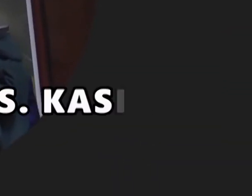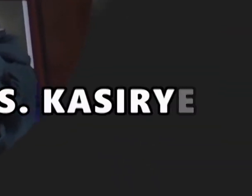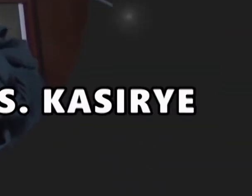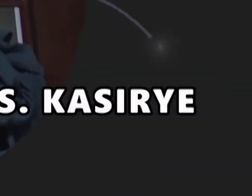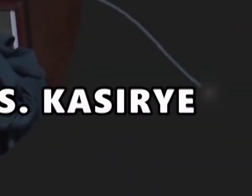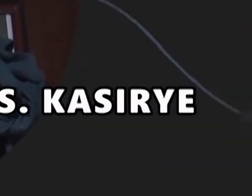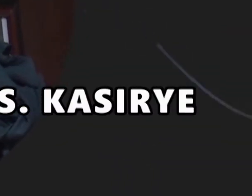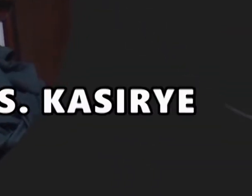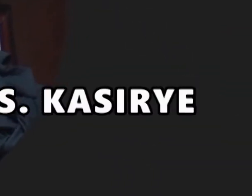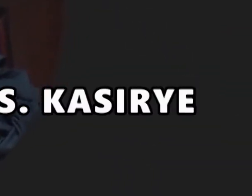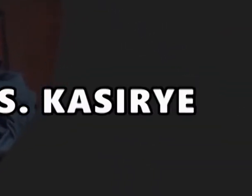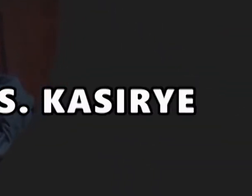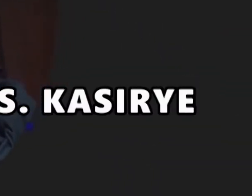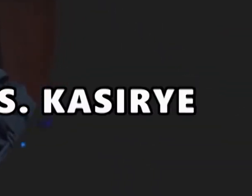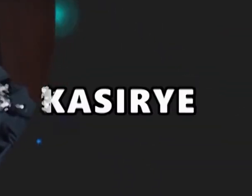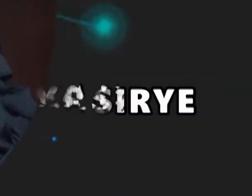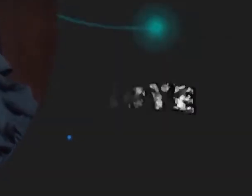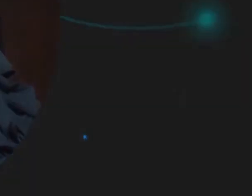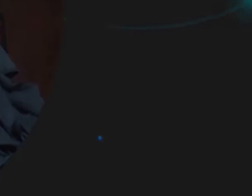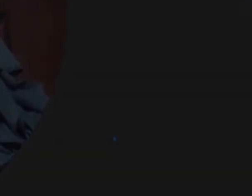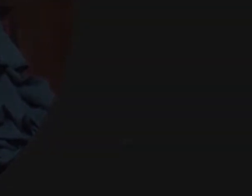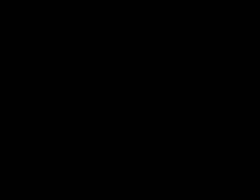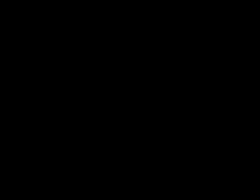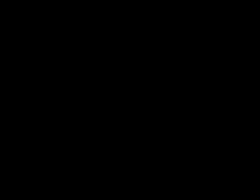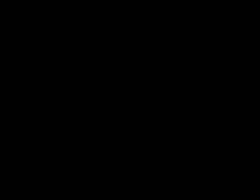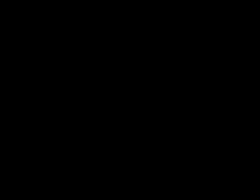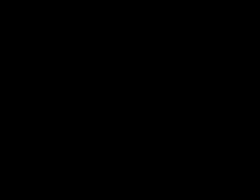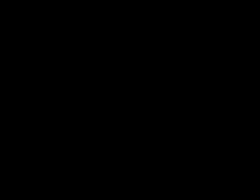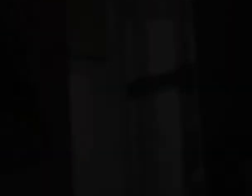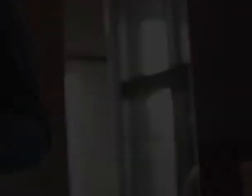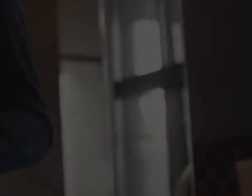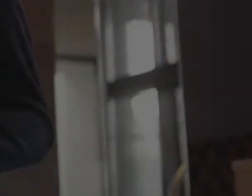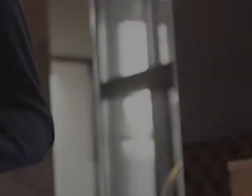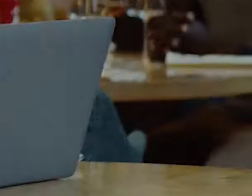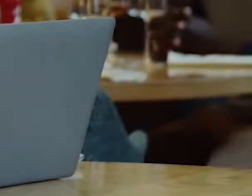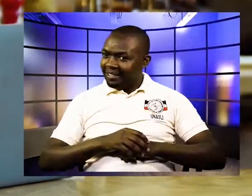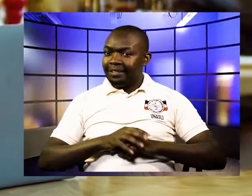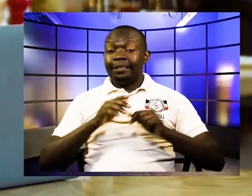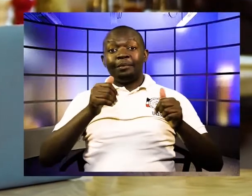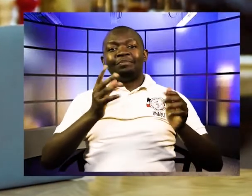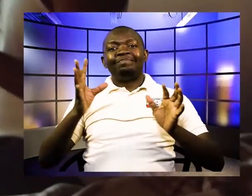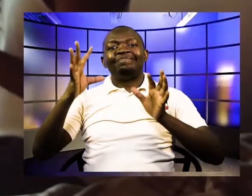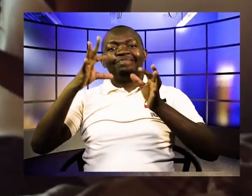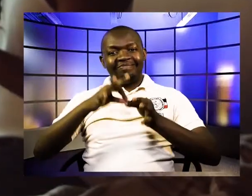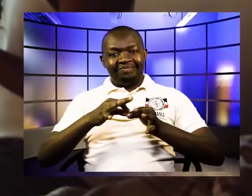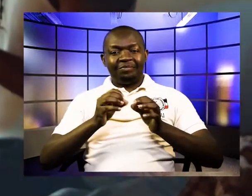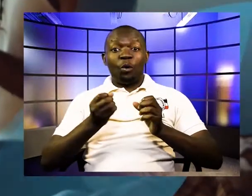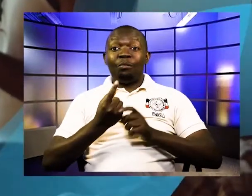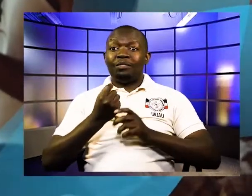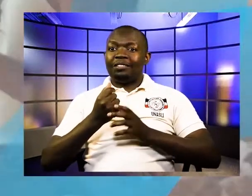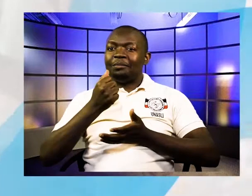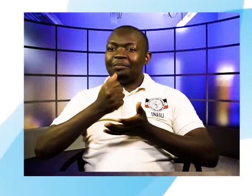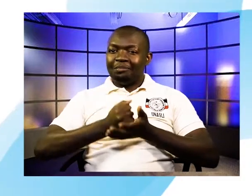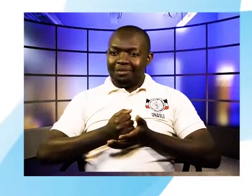going to get the Rachi. We are going to campaign. Join the Opportunity Bank family today